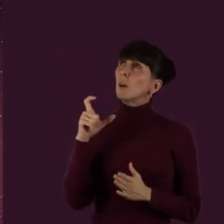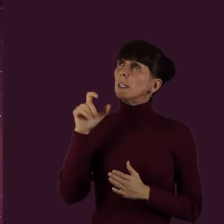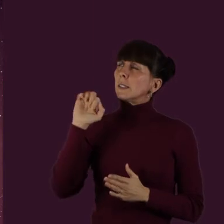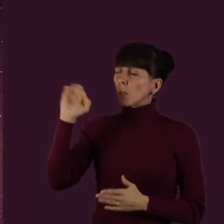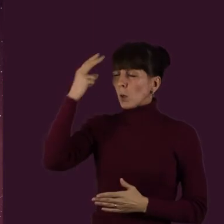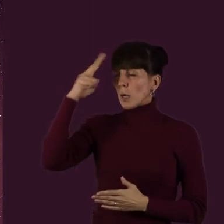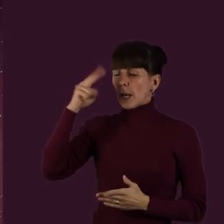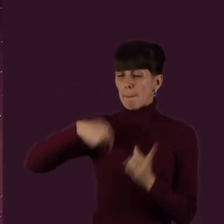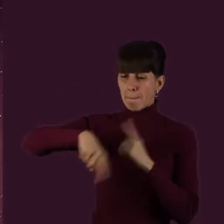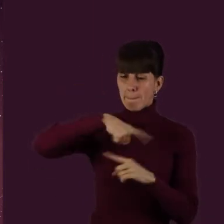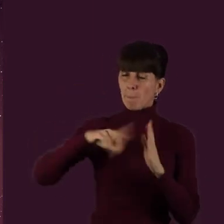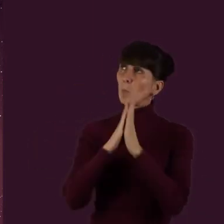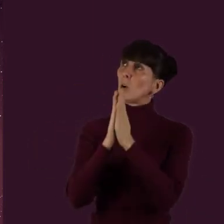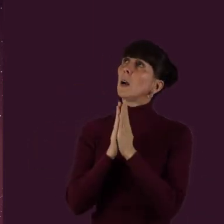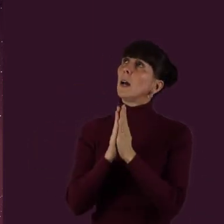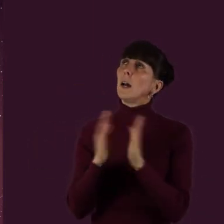Amen.